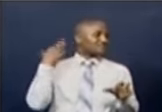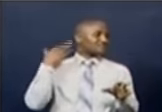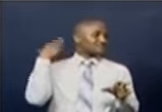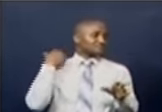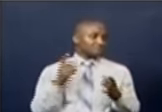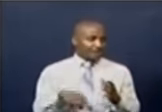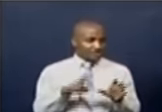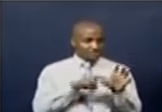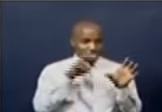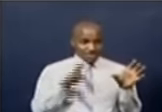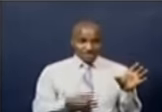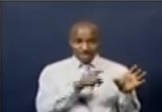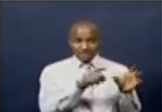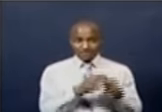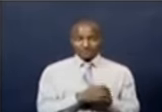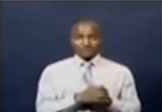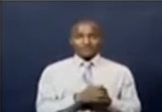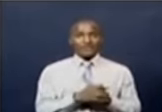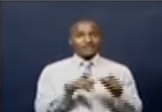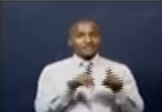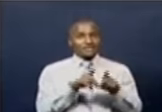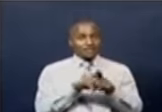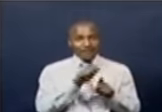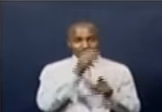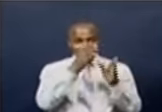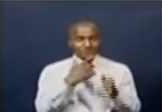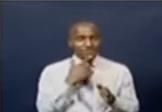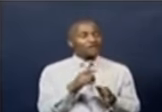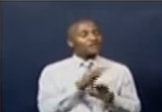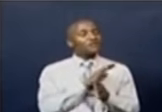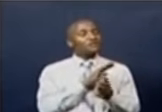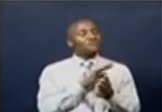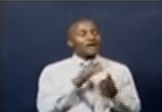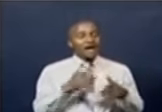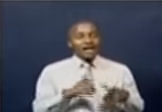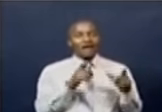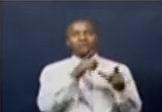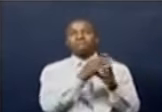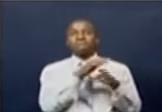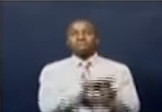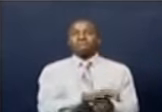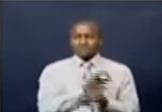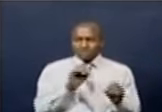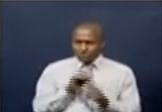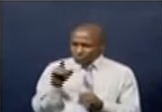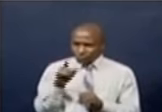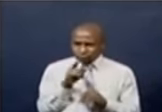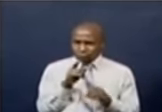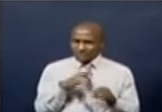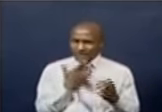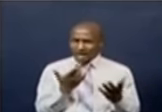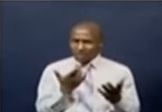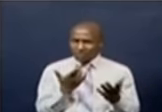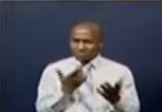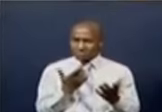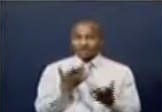yesterday. We have focused athletes, this is Eric Ogi, and no one should be allowed to demoralize them. I don't know if this demoralizes the athletes you coach.